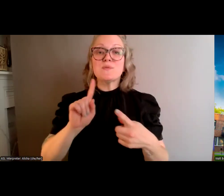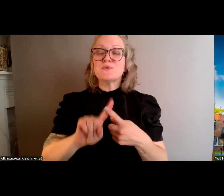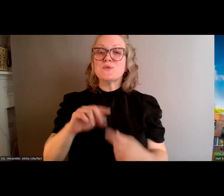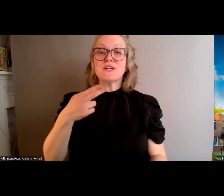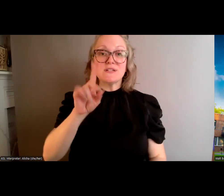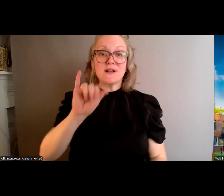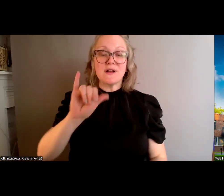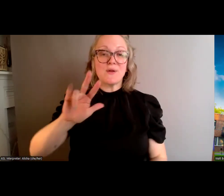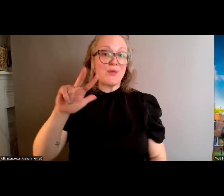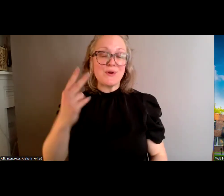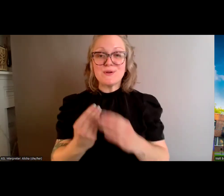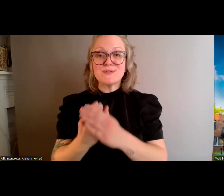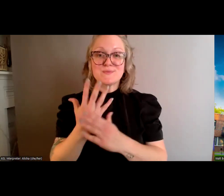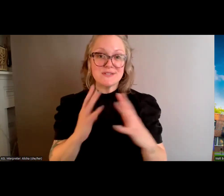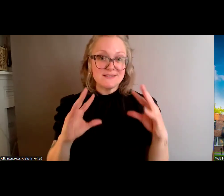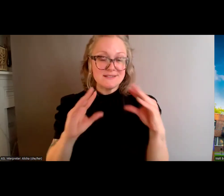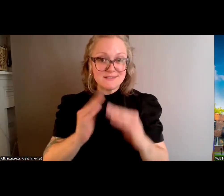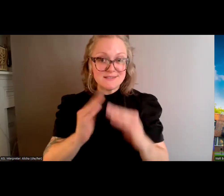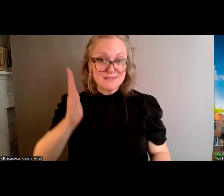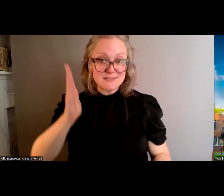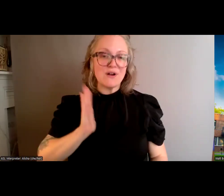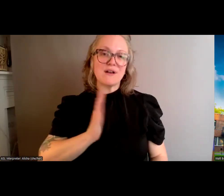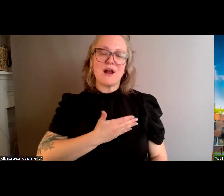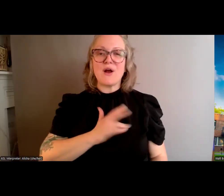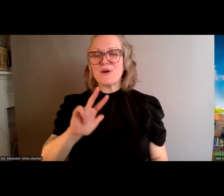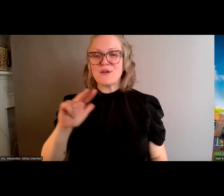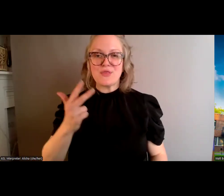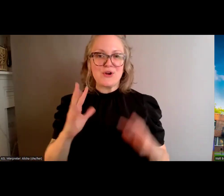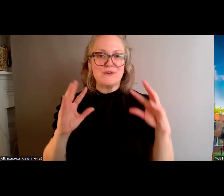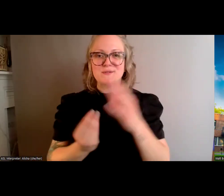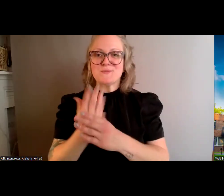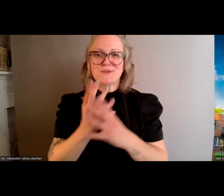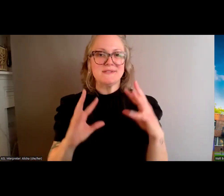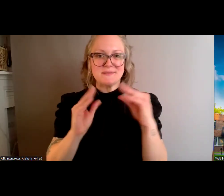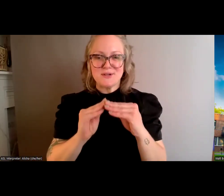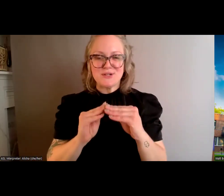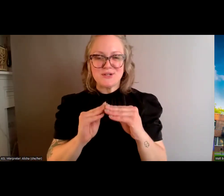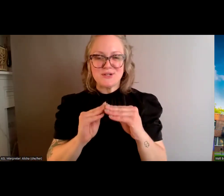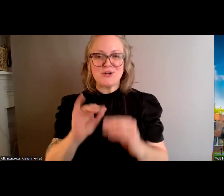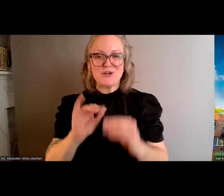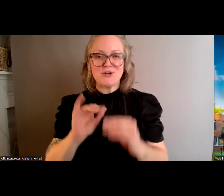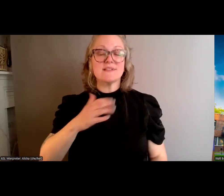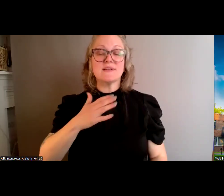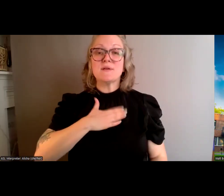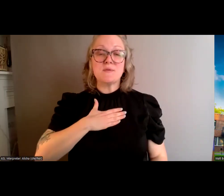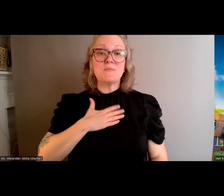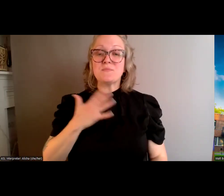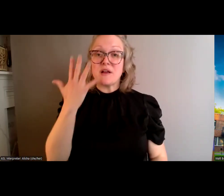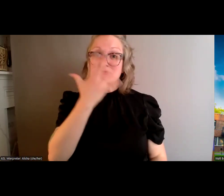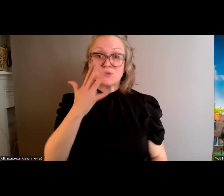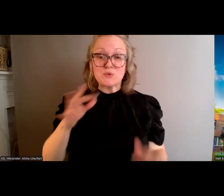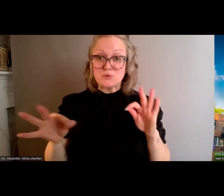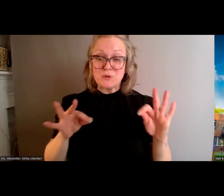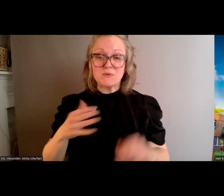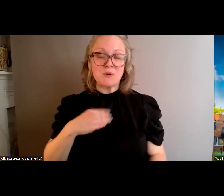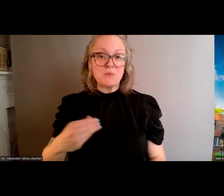the HDI seminar series. My brief visual description is I'm a white male wearing glasses with